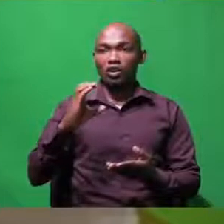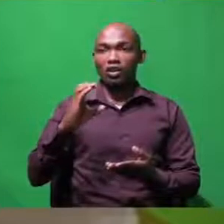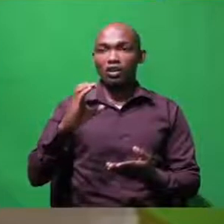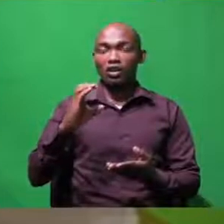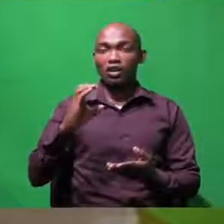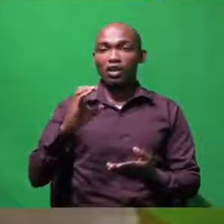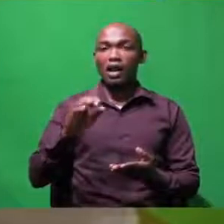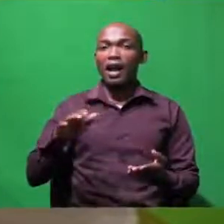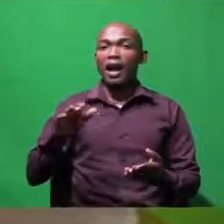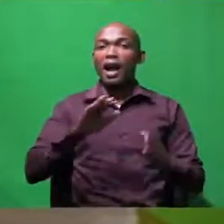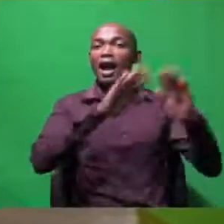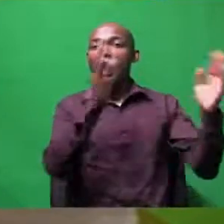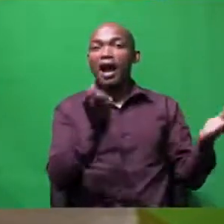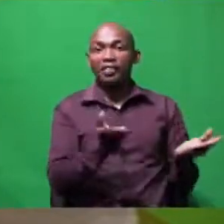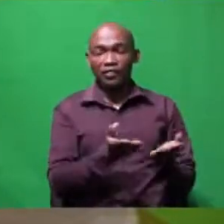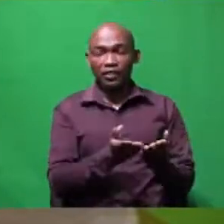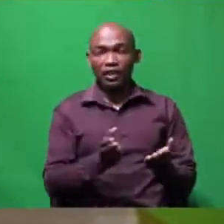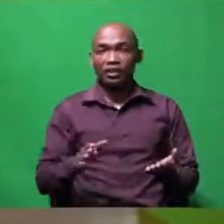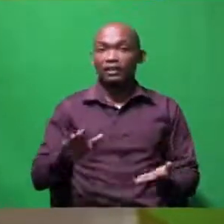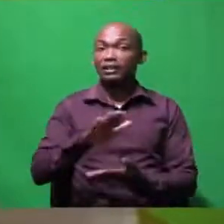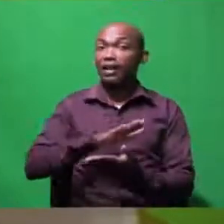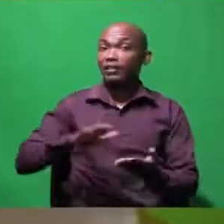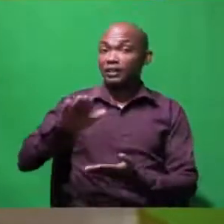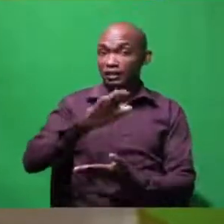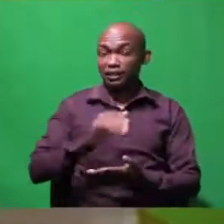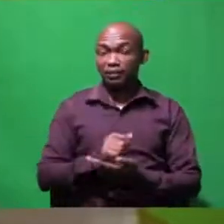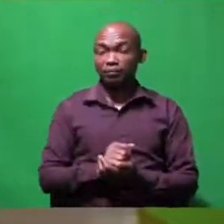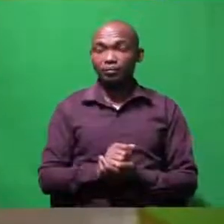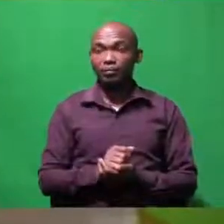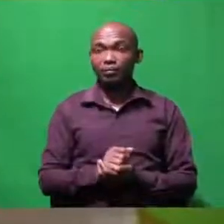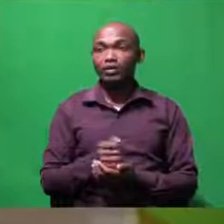students, I have some piece of